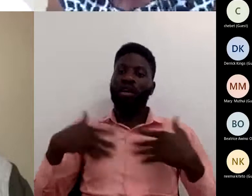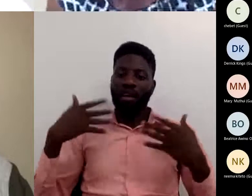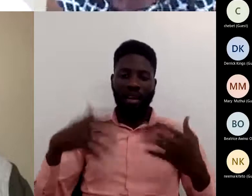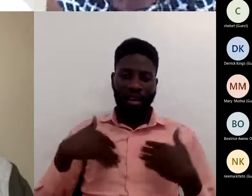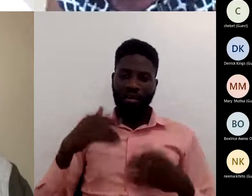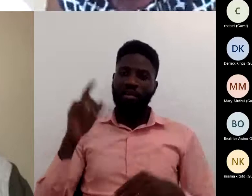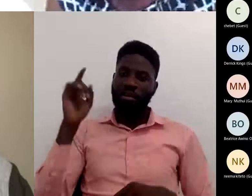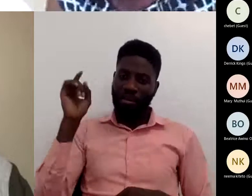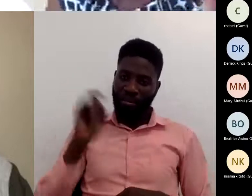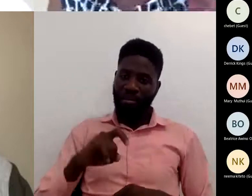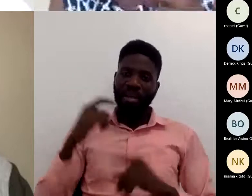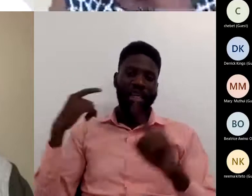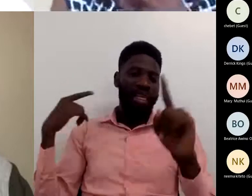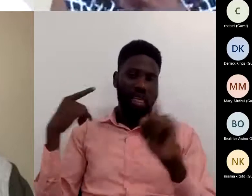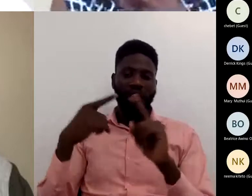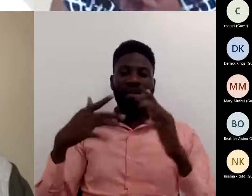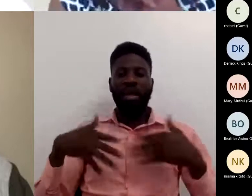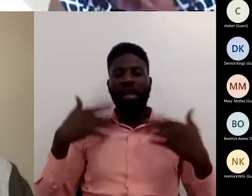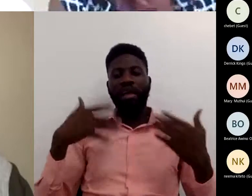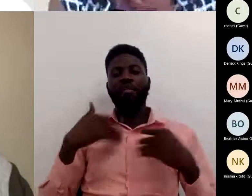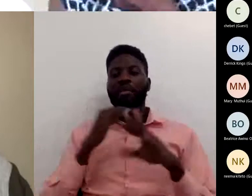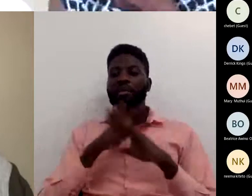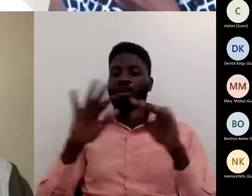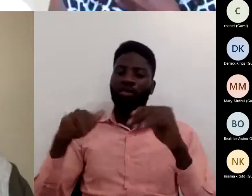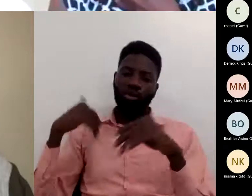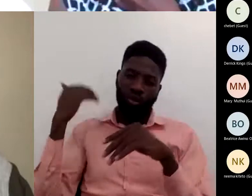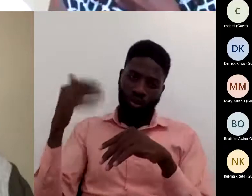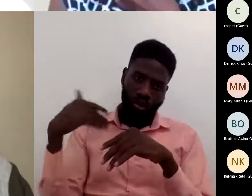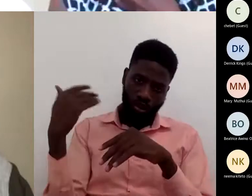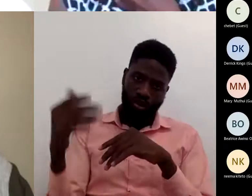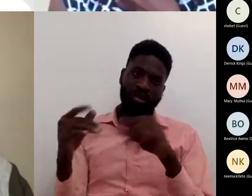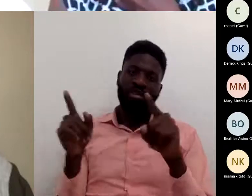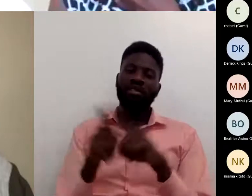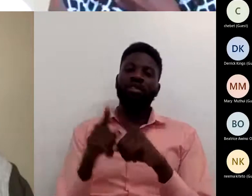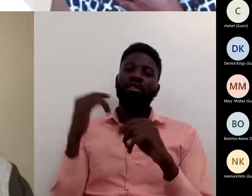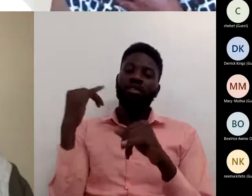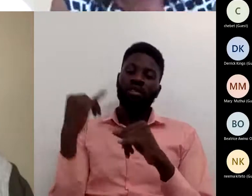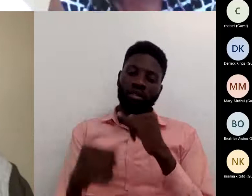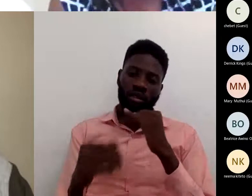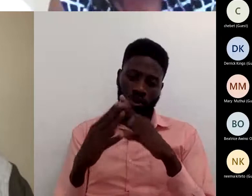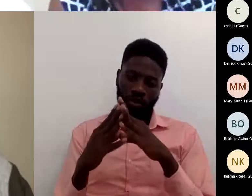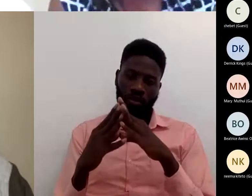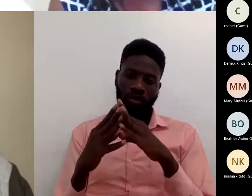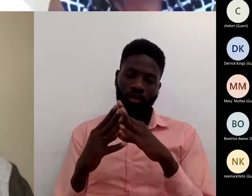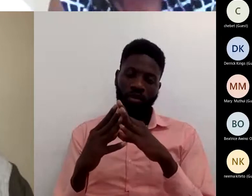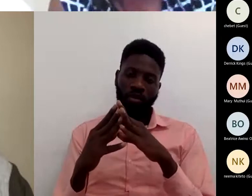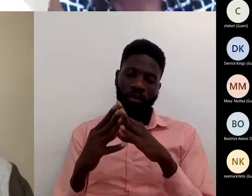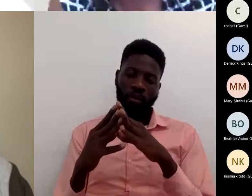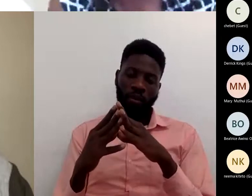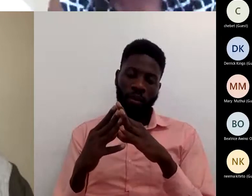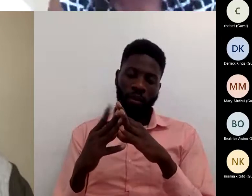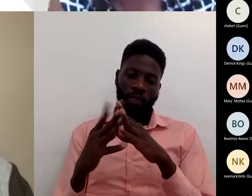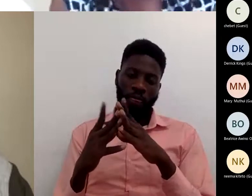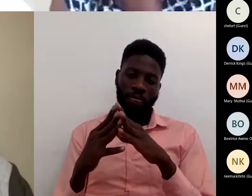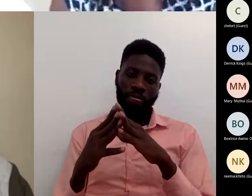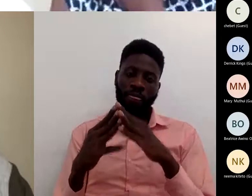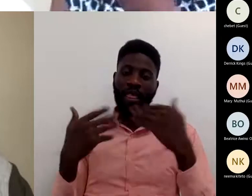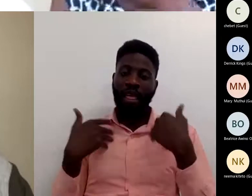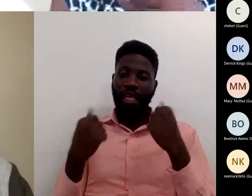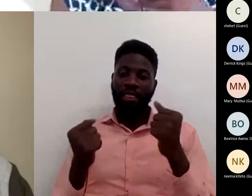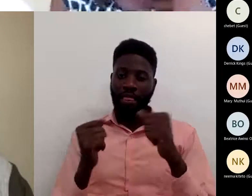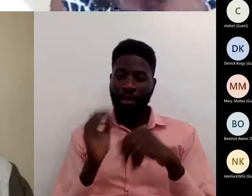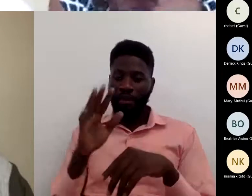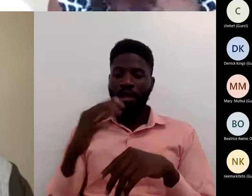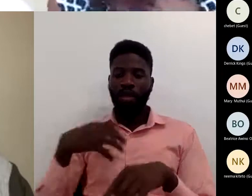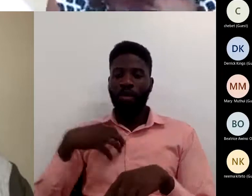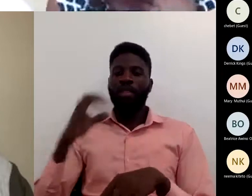be purposeful to be happy at all times. Then lastly, your health is your wealth. We